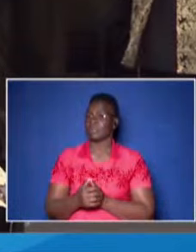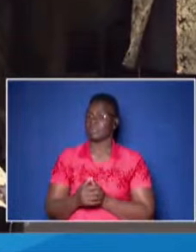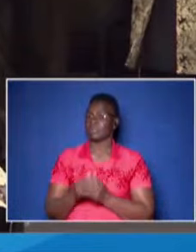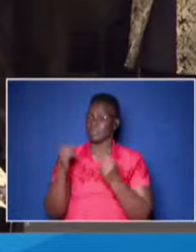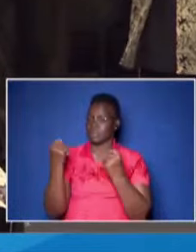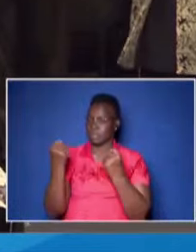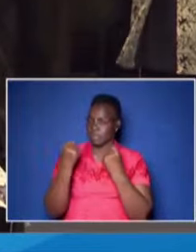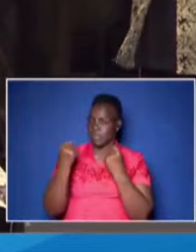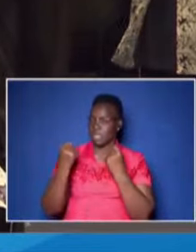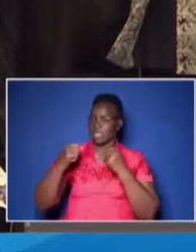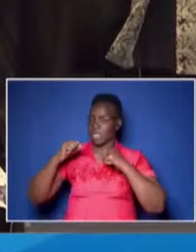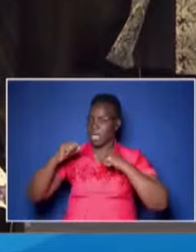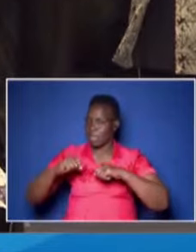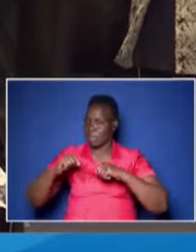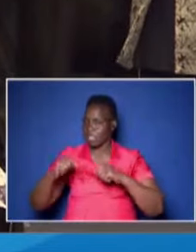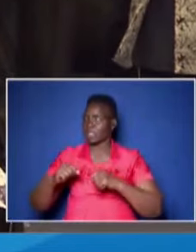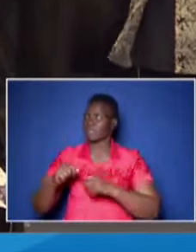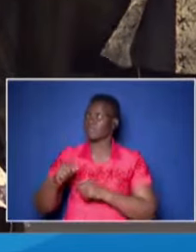abilities